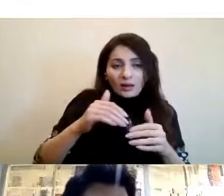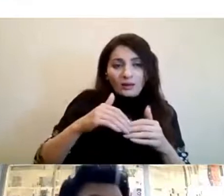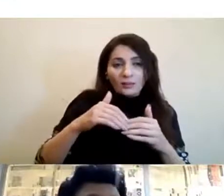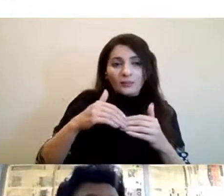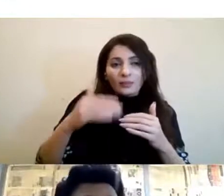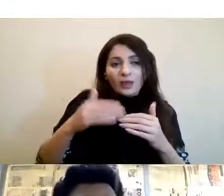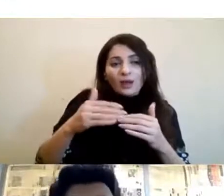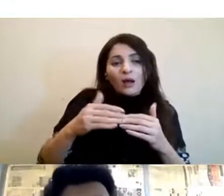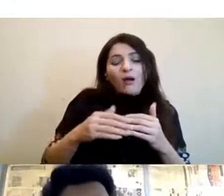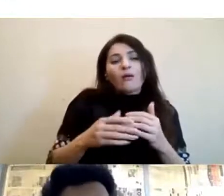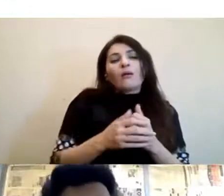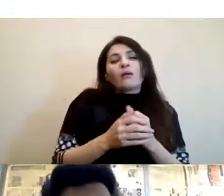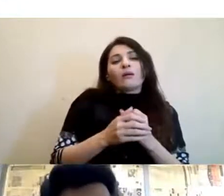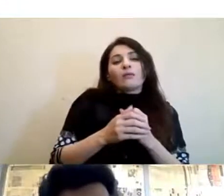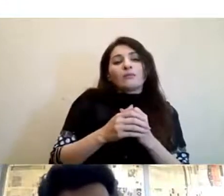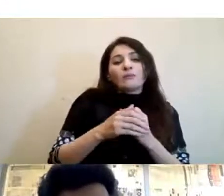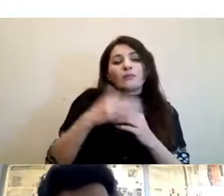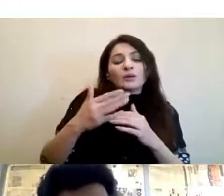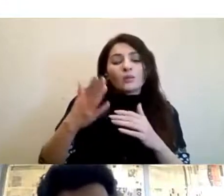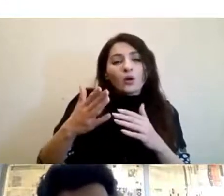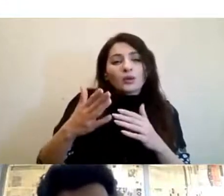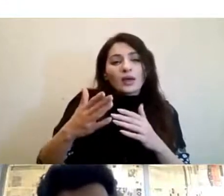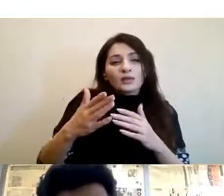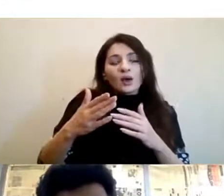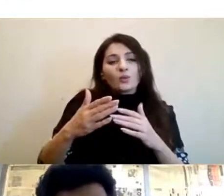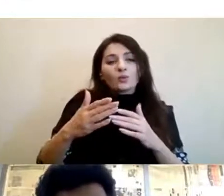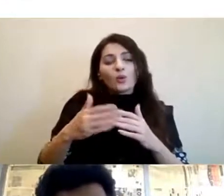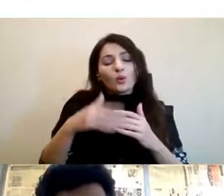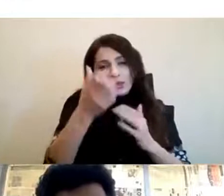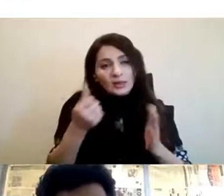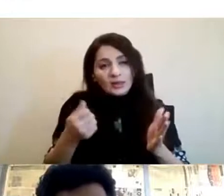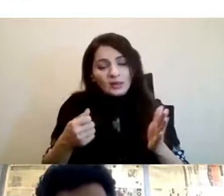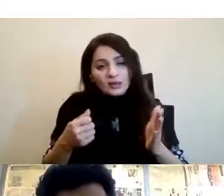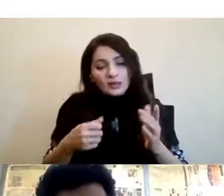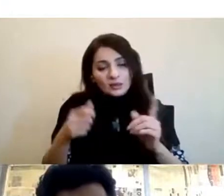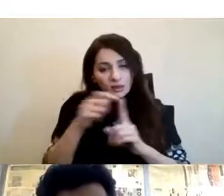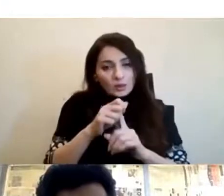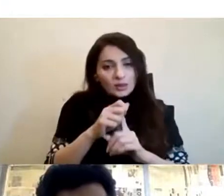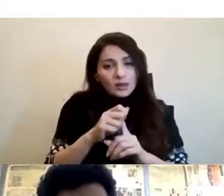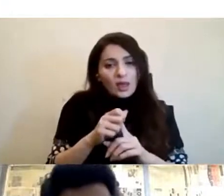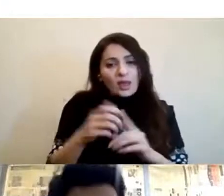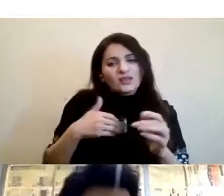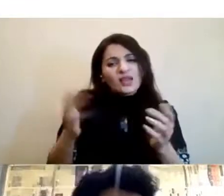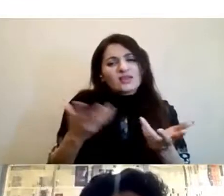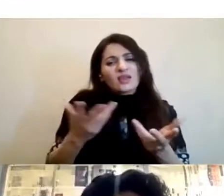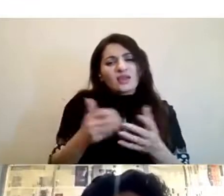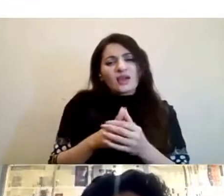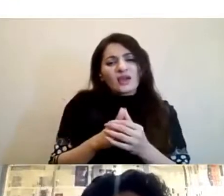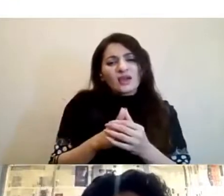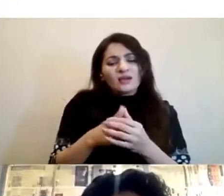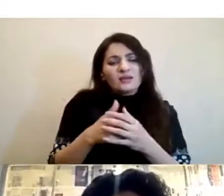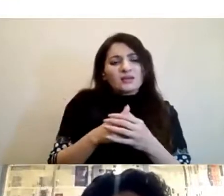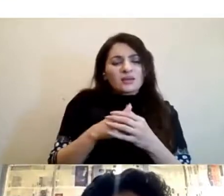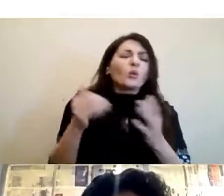every dollar that somebody has to spend. We have been doing a lot, for example, with some of the work we have